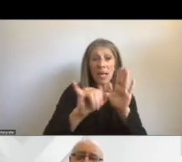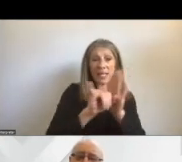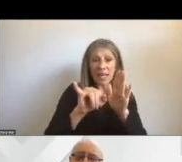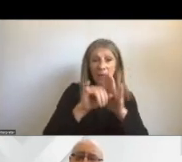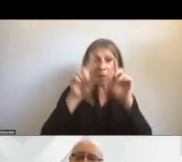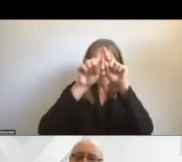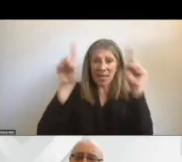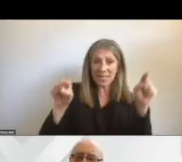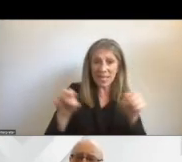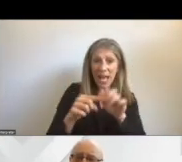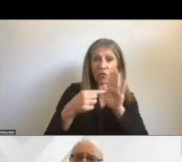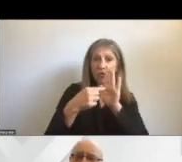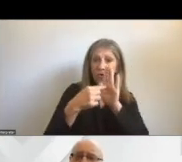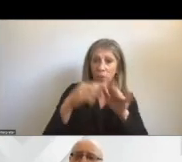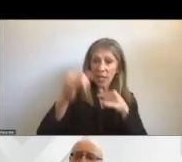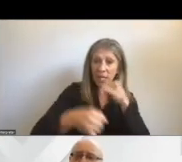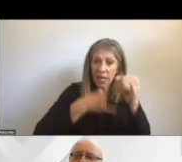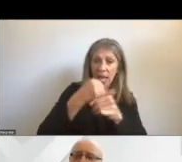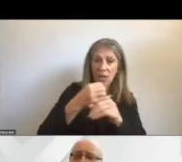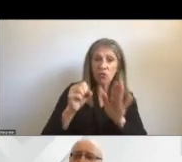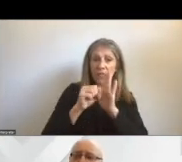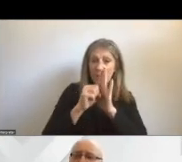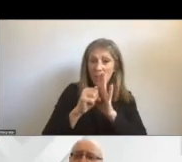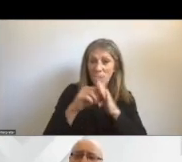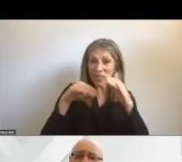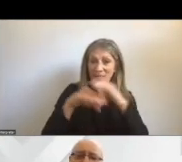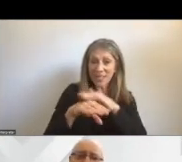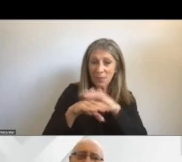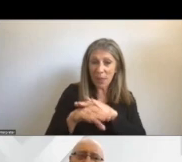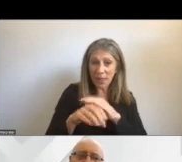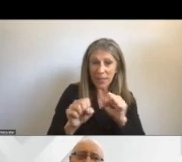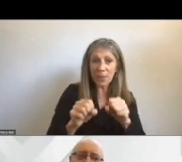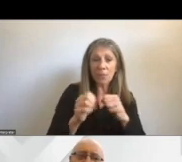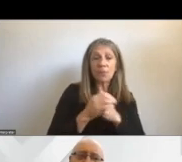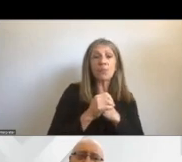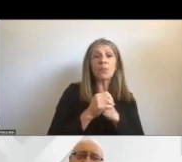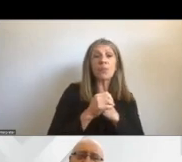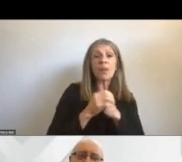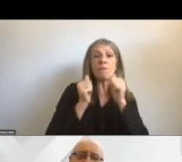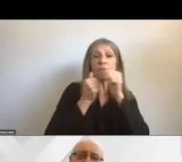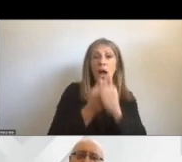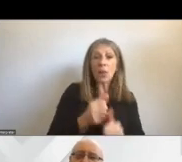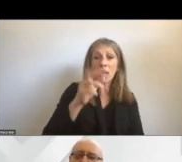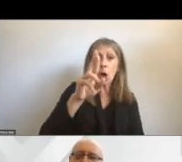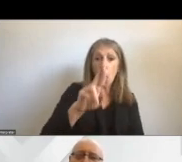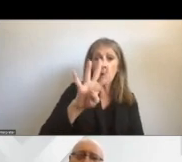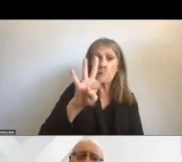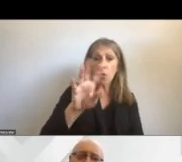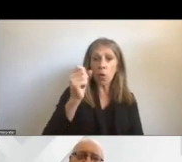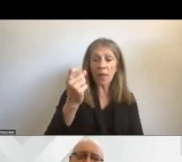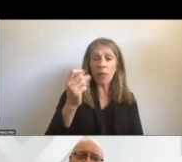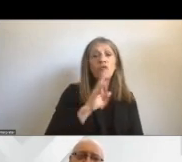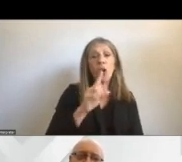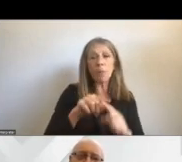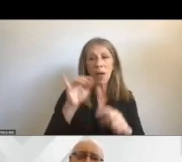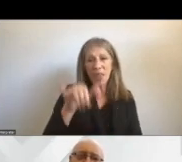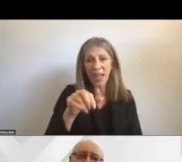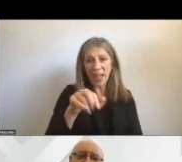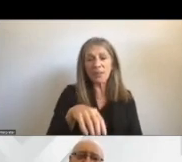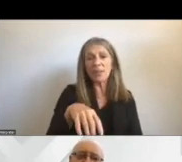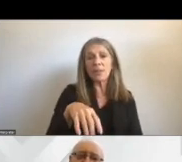alone and nothing else. Where 2 or more accessible parallel on-street parking spaces are contiguous on a block